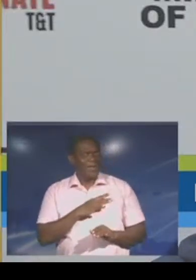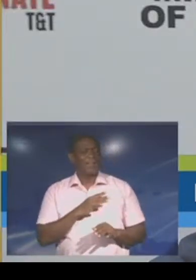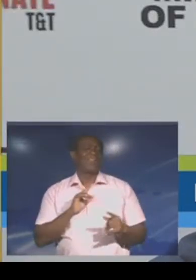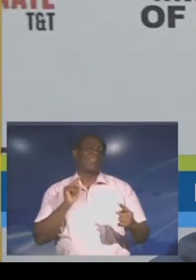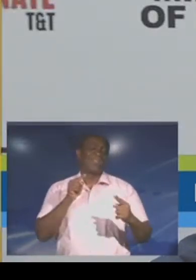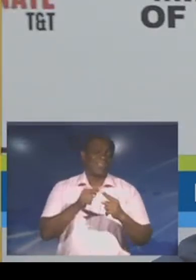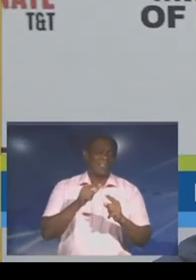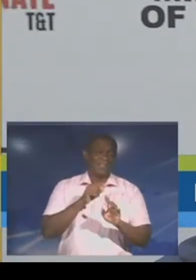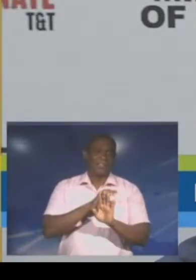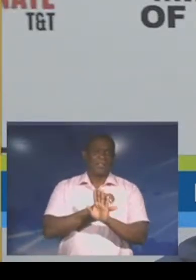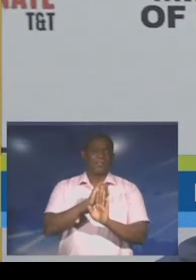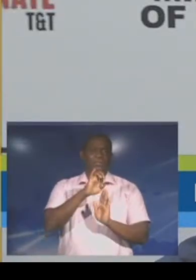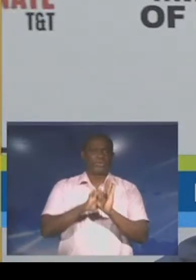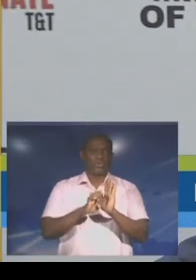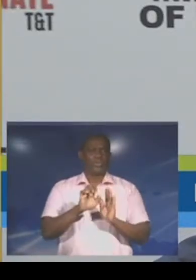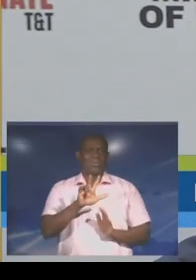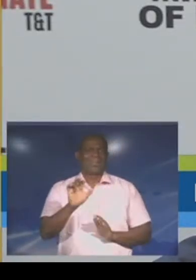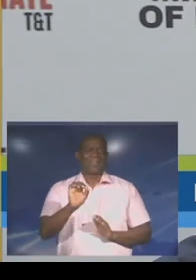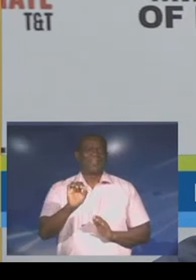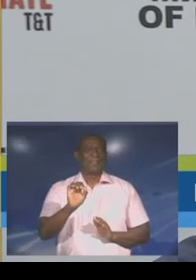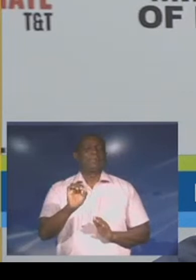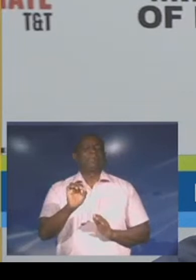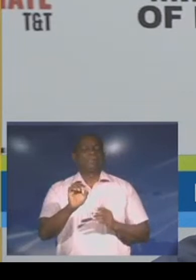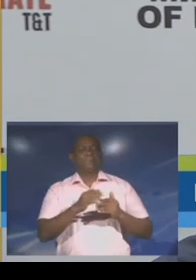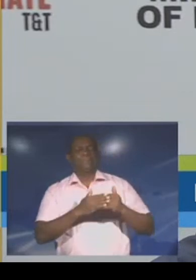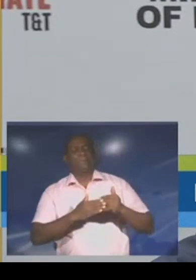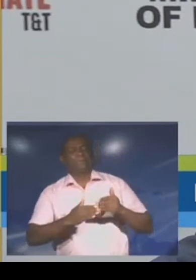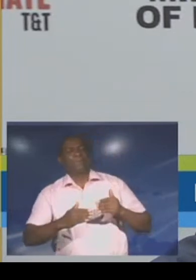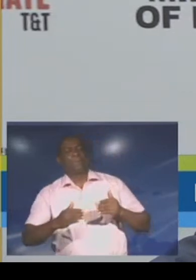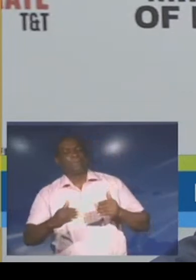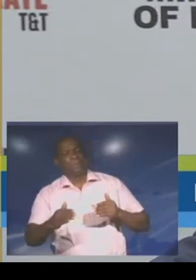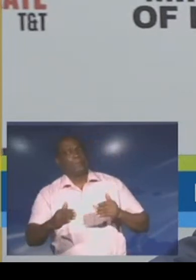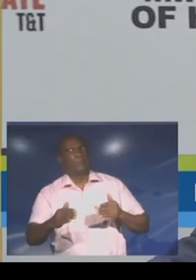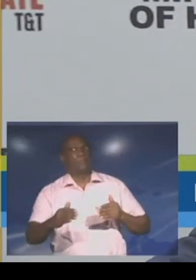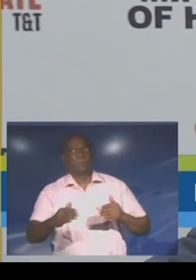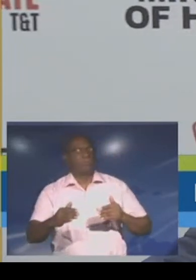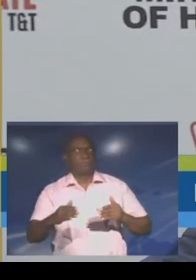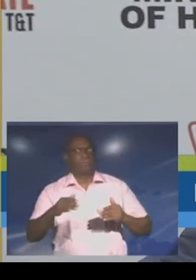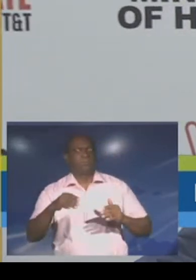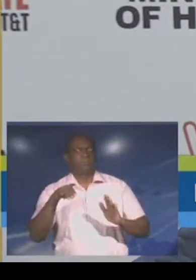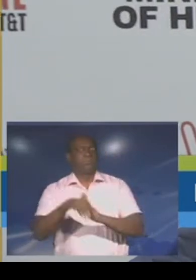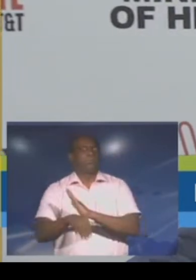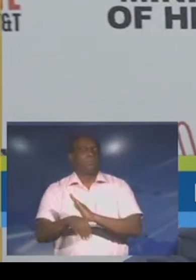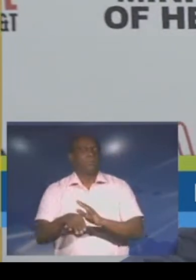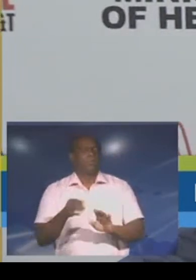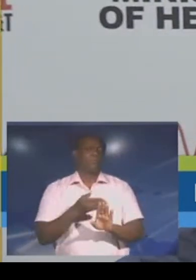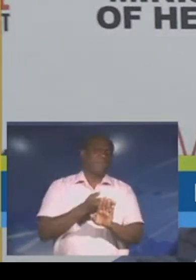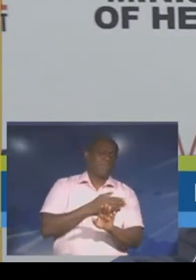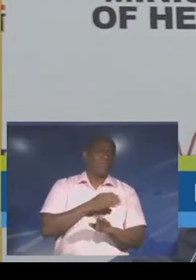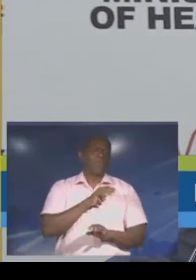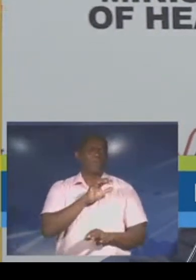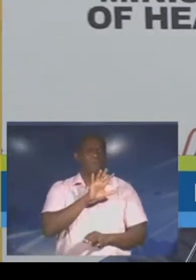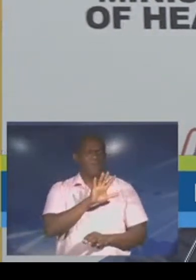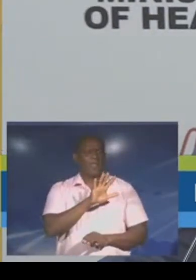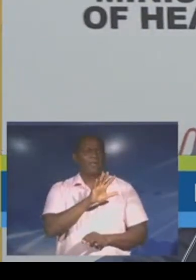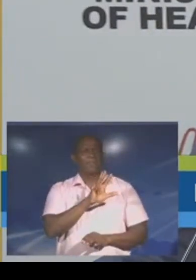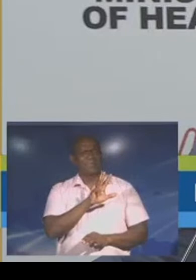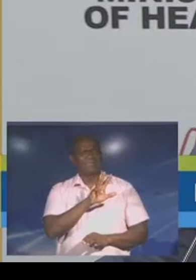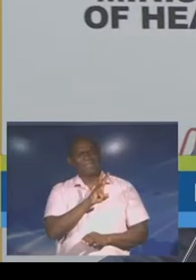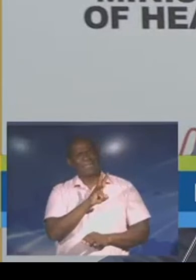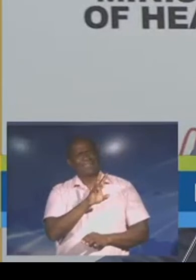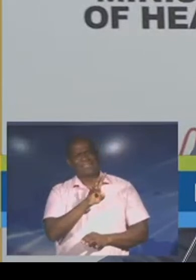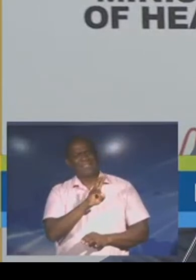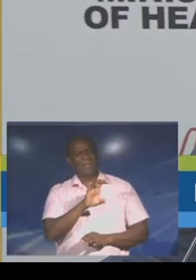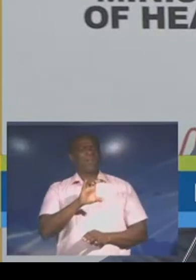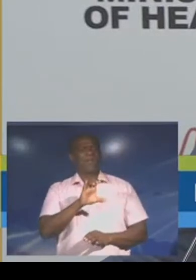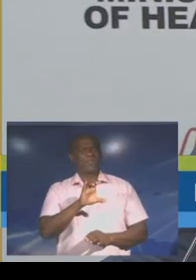30th. Once June 30, until about June 30th, we were doing about 500, 600, 700 doses per day across